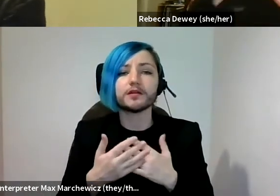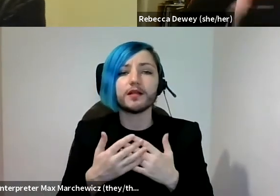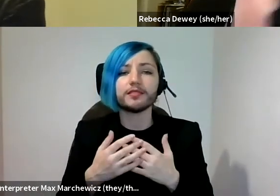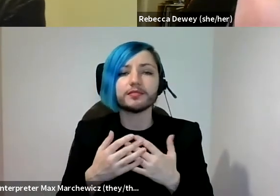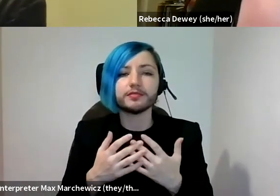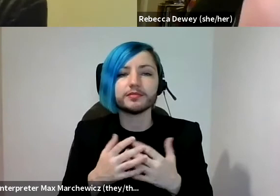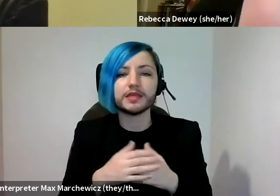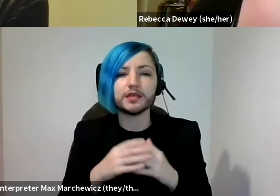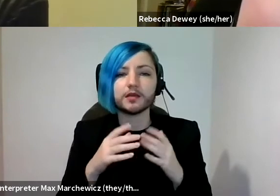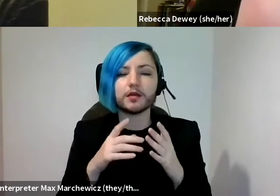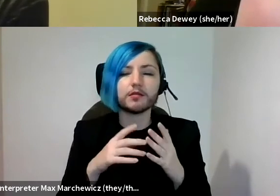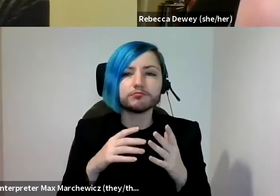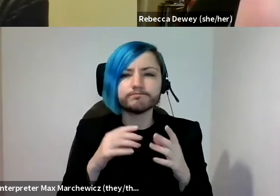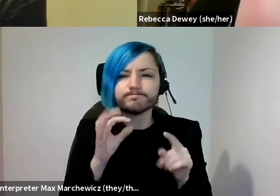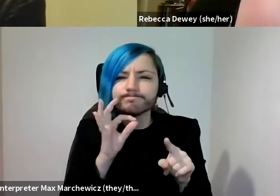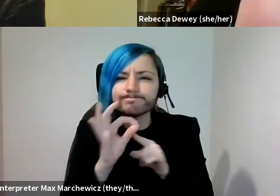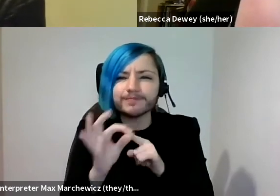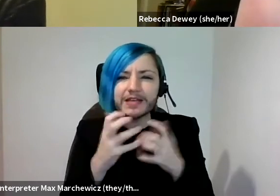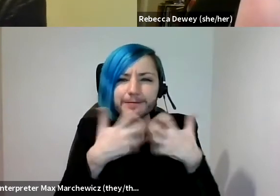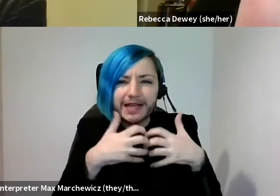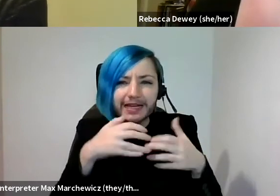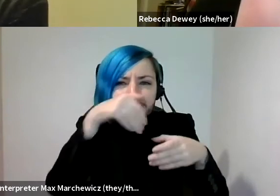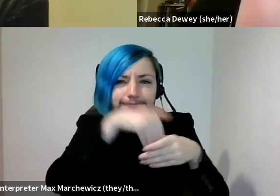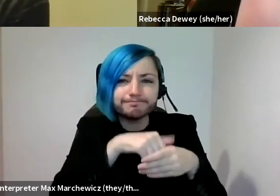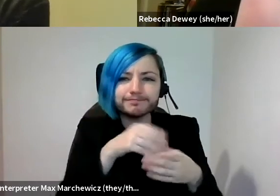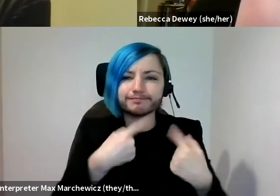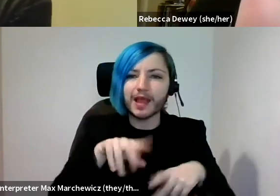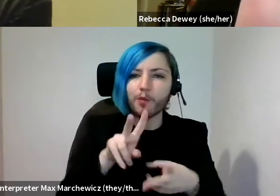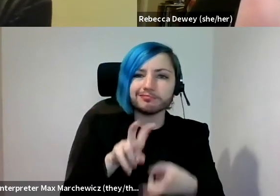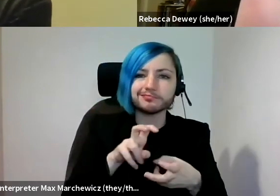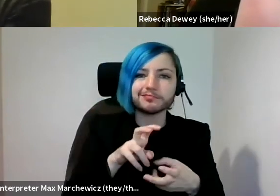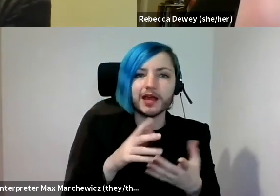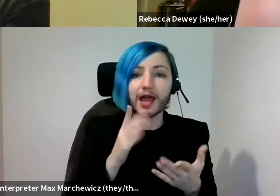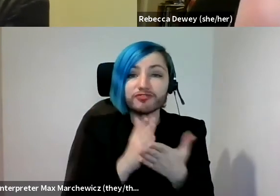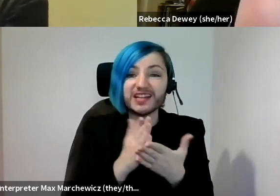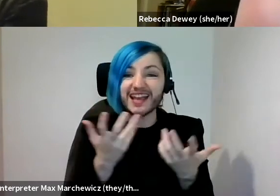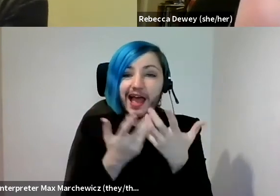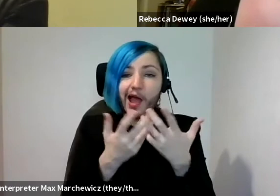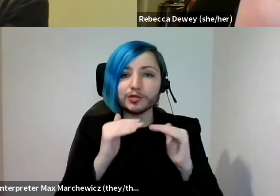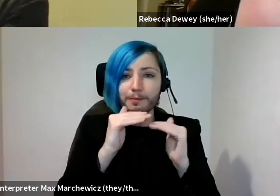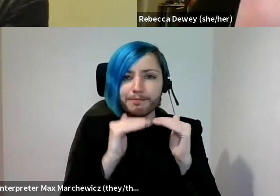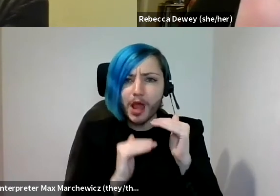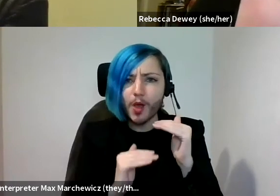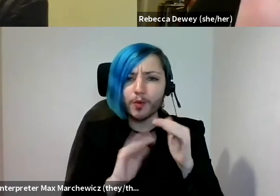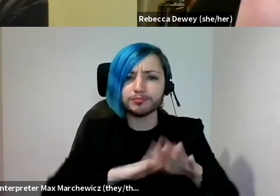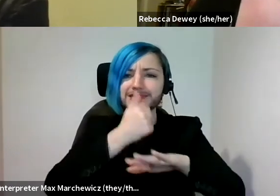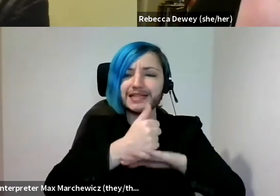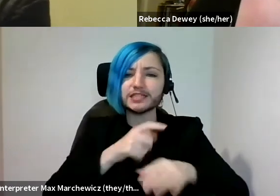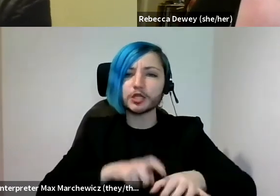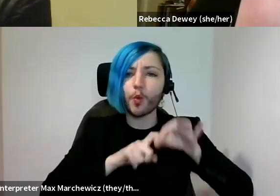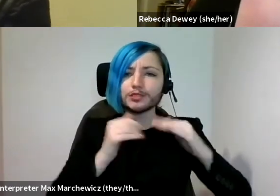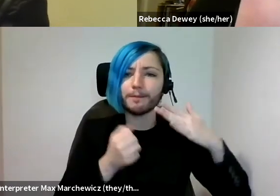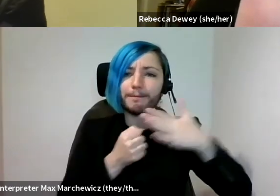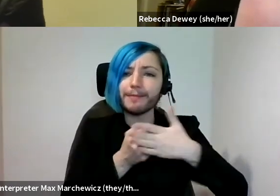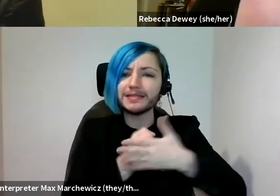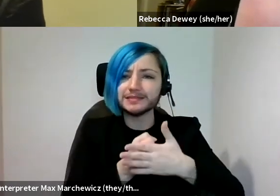optomechanics in these observatories, and in fact how to get below the standard quantum limit. And so there's a whole set